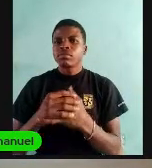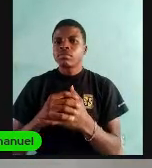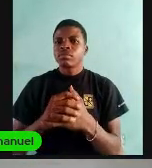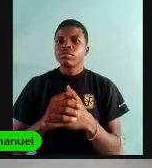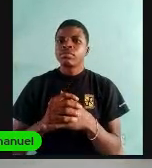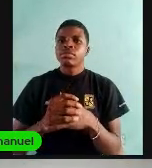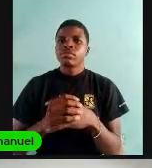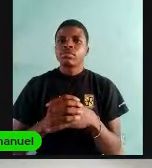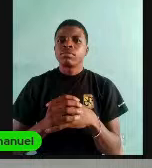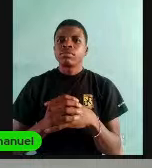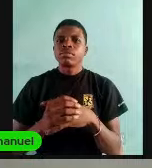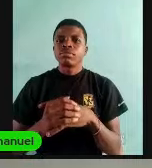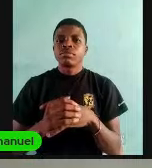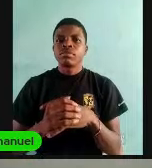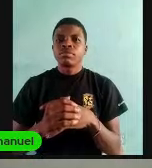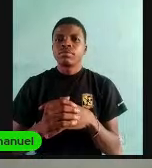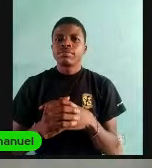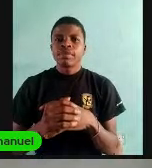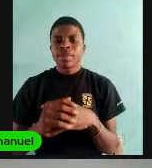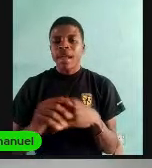so first and foremost,